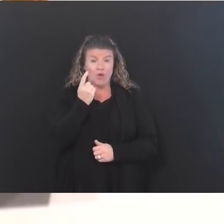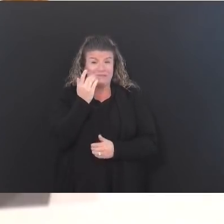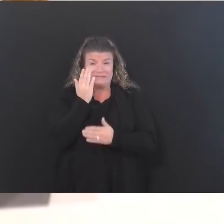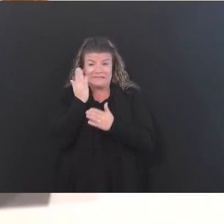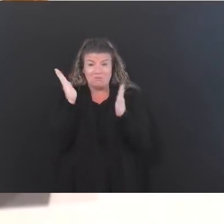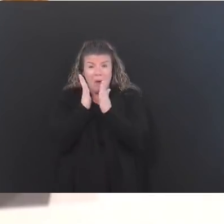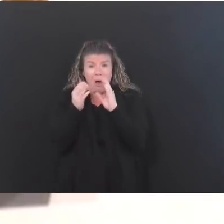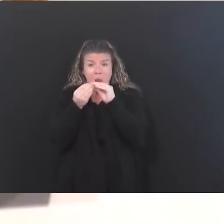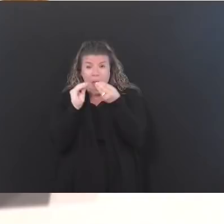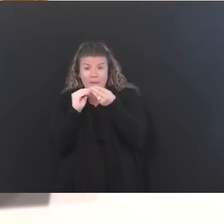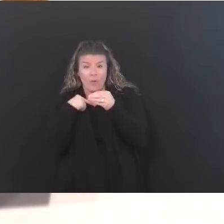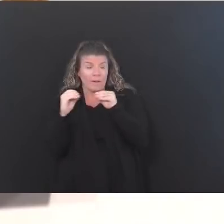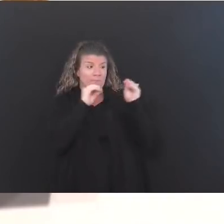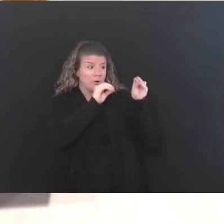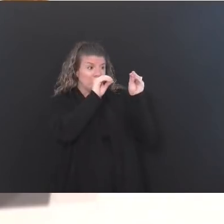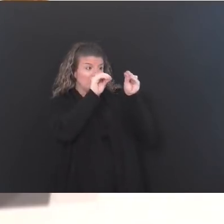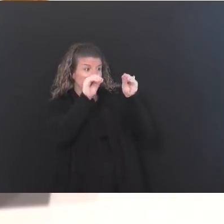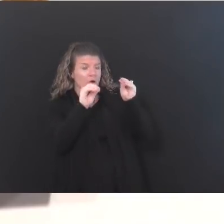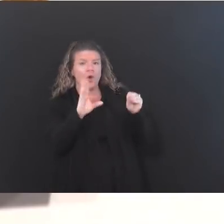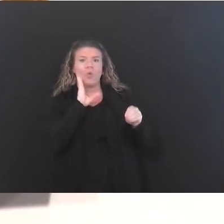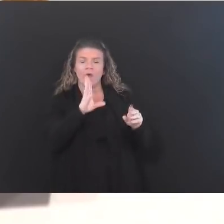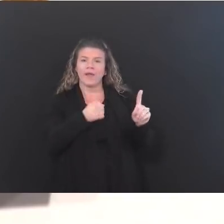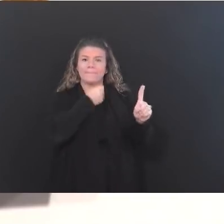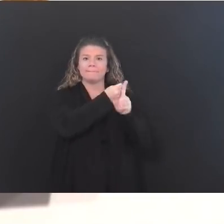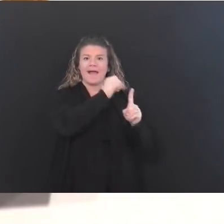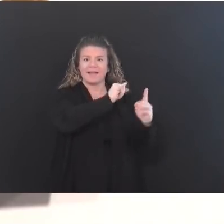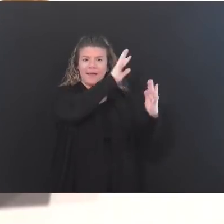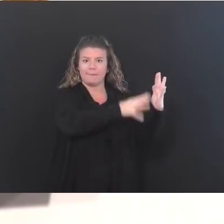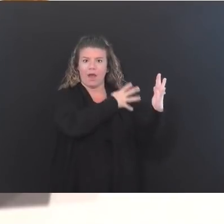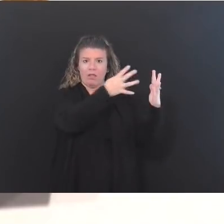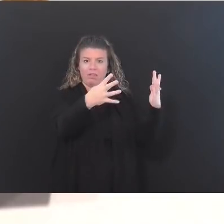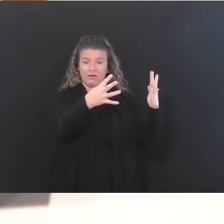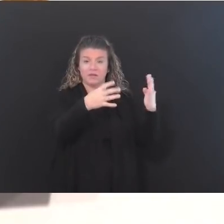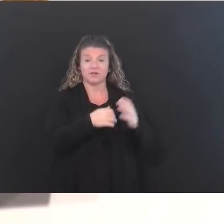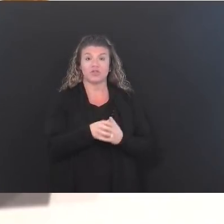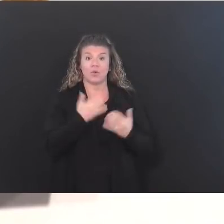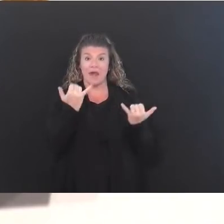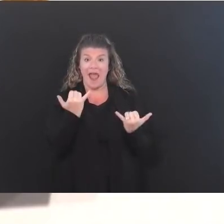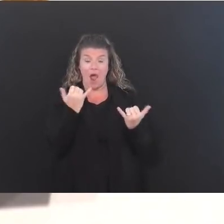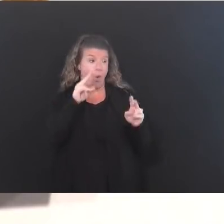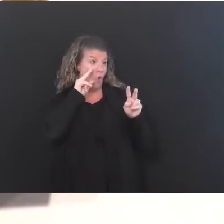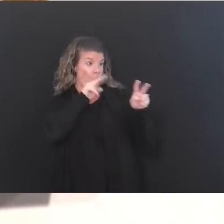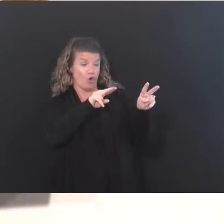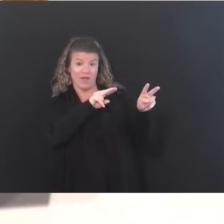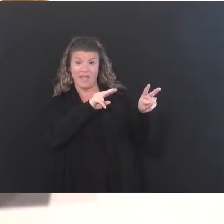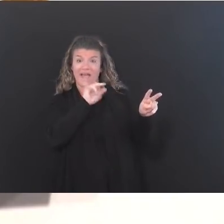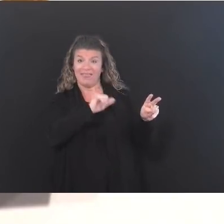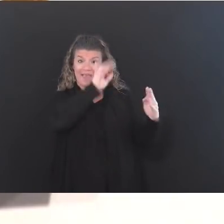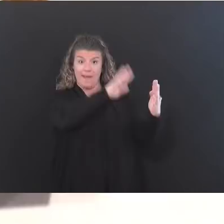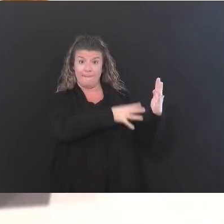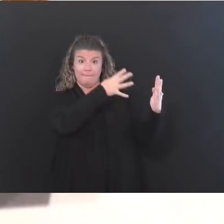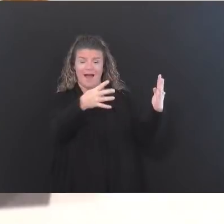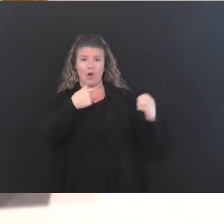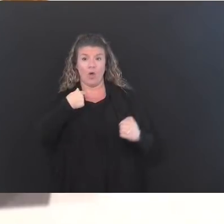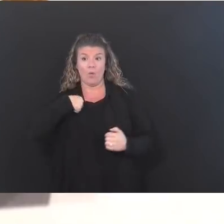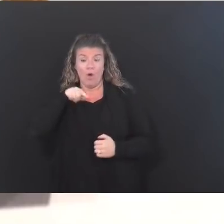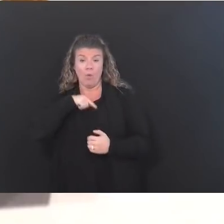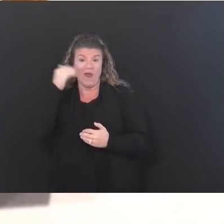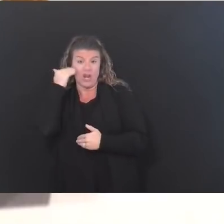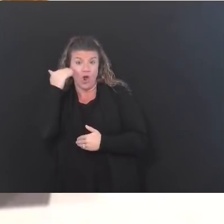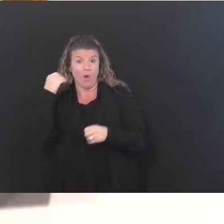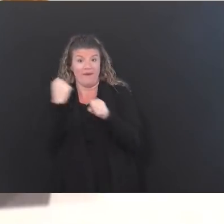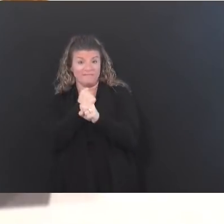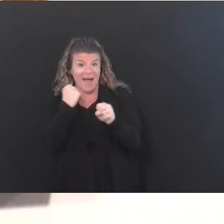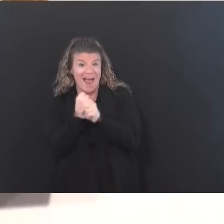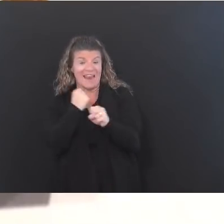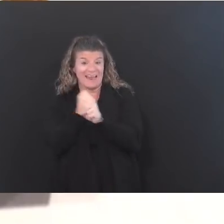big differences on the other side of the models. And what we know about fighting this COVID-19 and